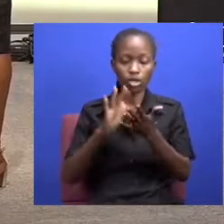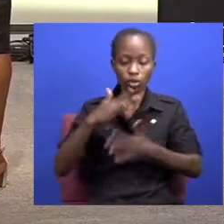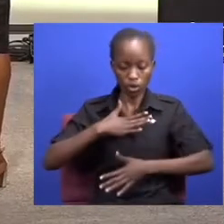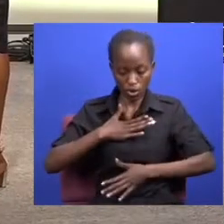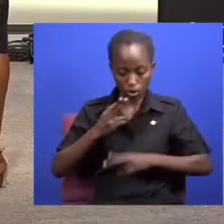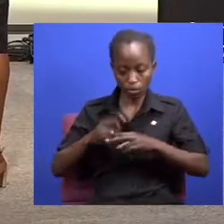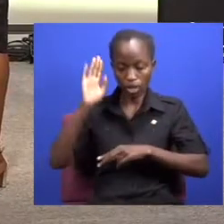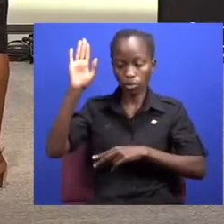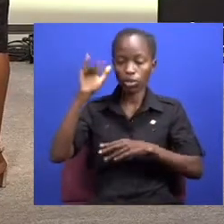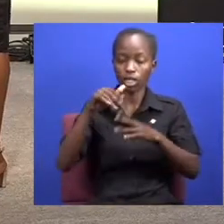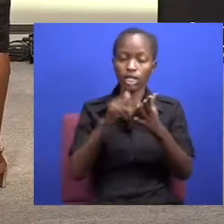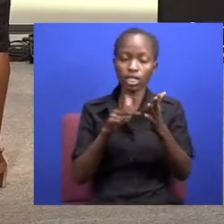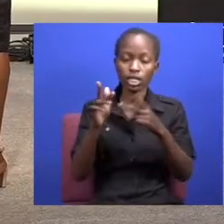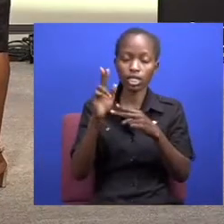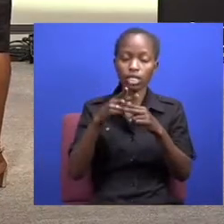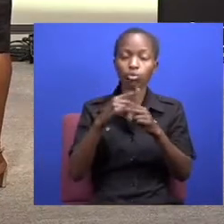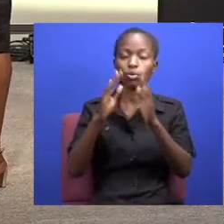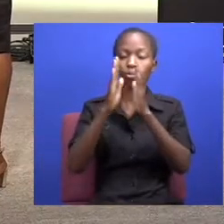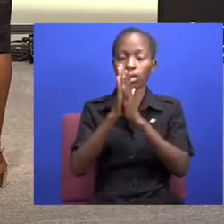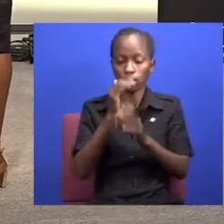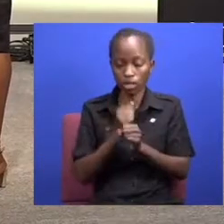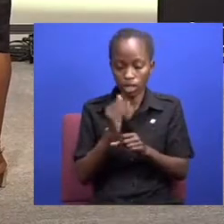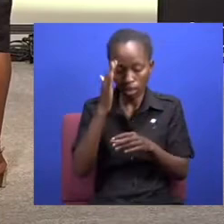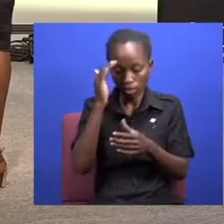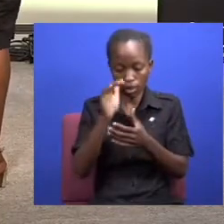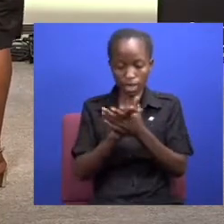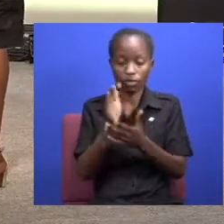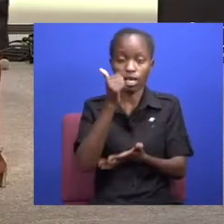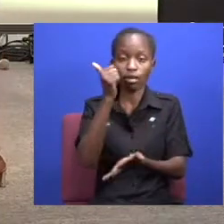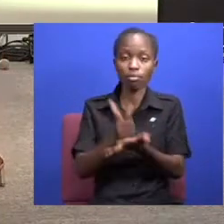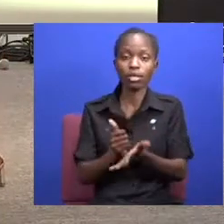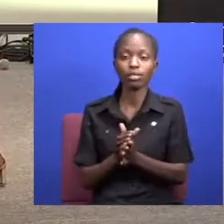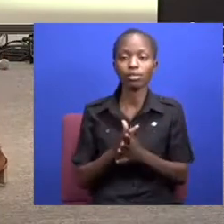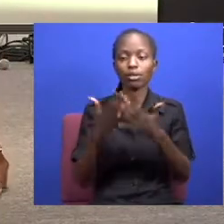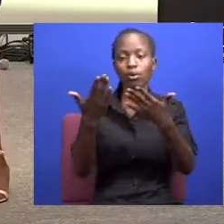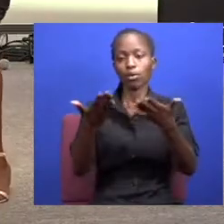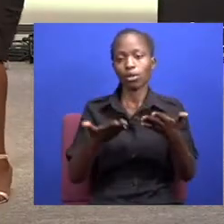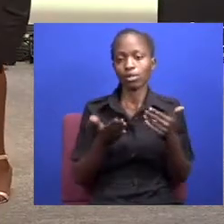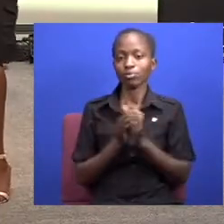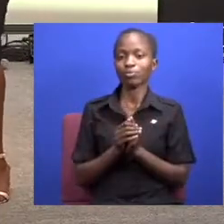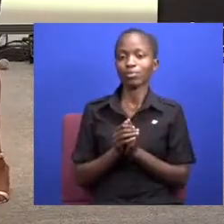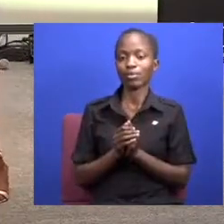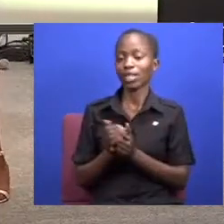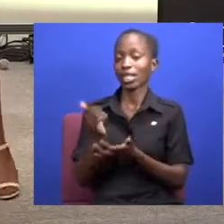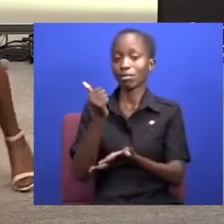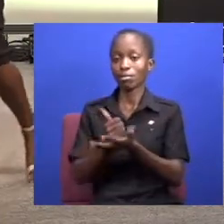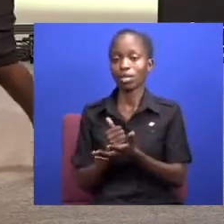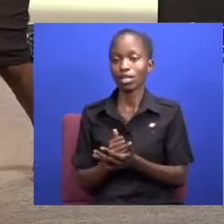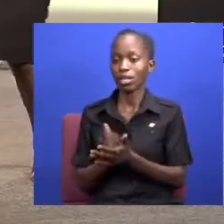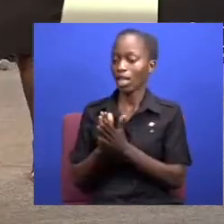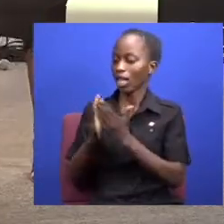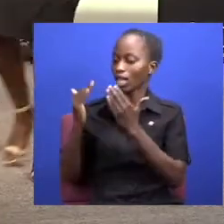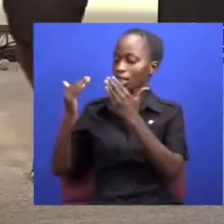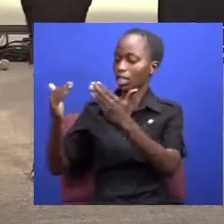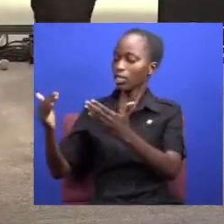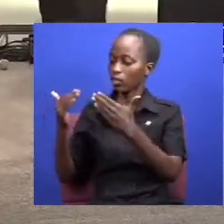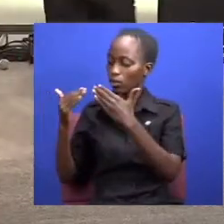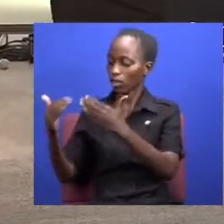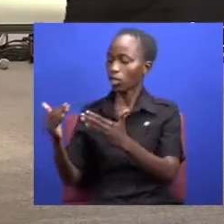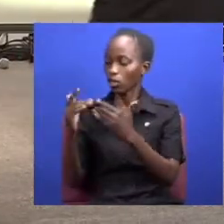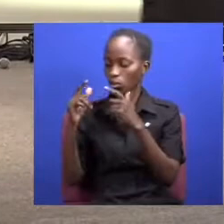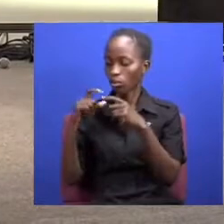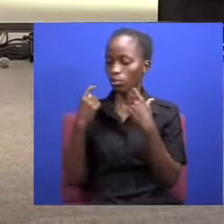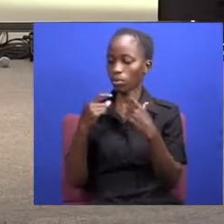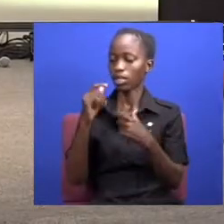of your name. In Jesus' name we pray, trust, and believe. Amen. Karibu. Amen. Amen. Thank you. Thank you very